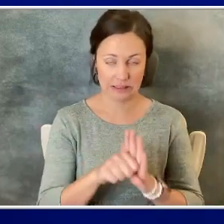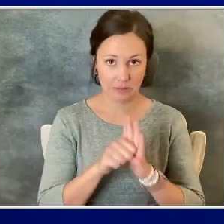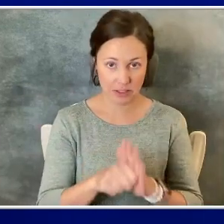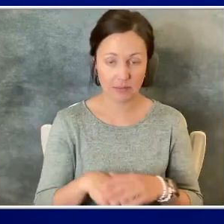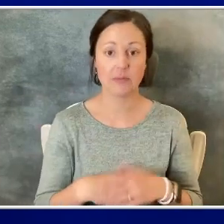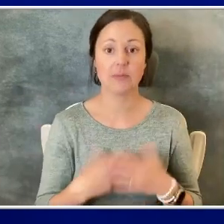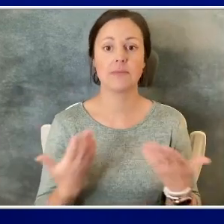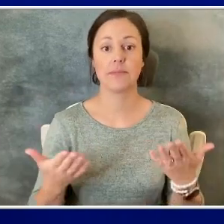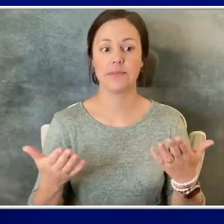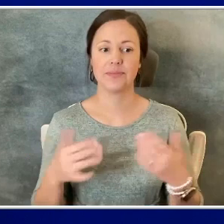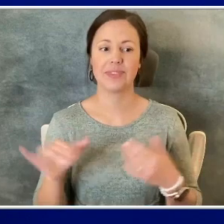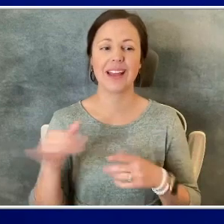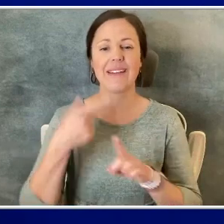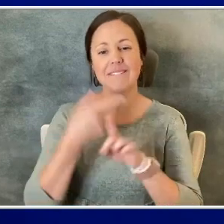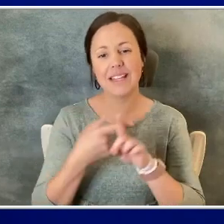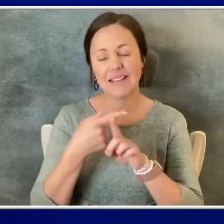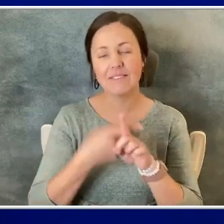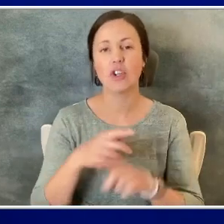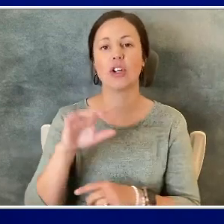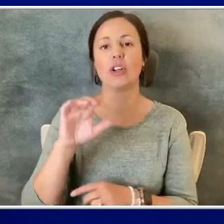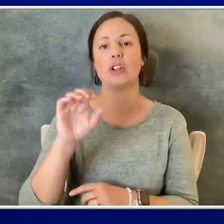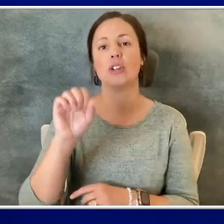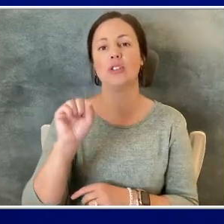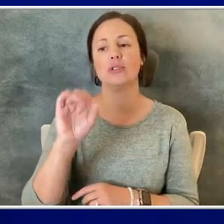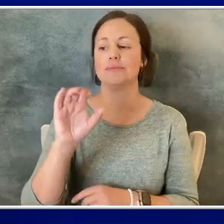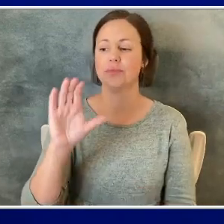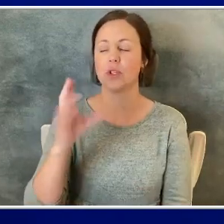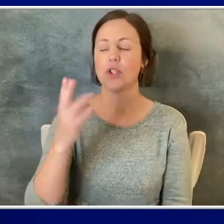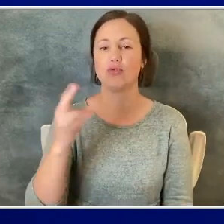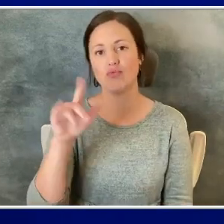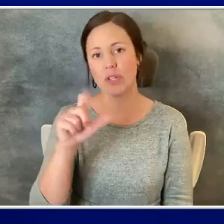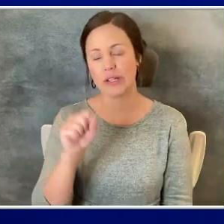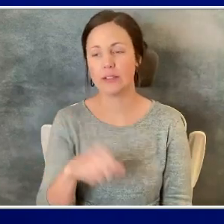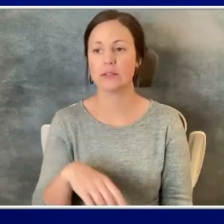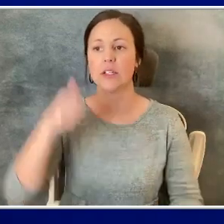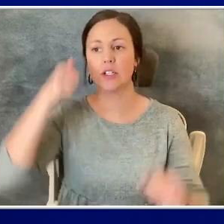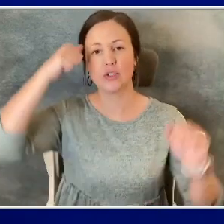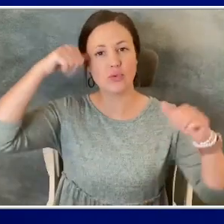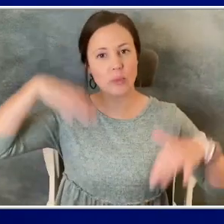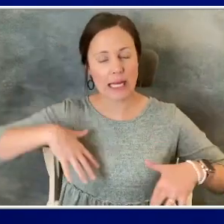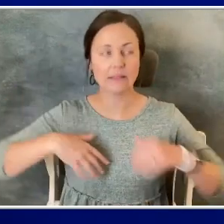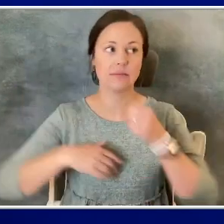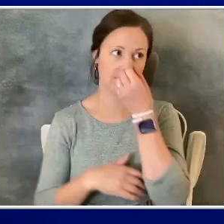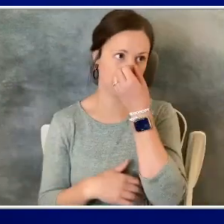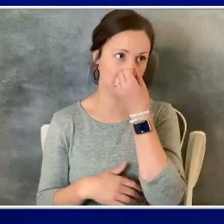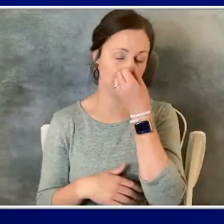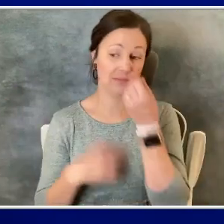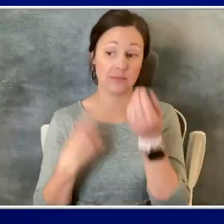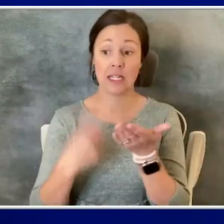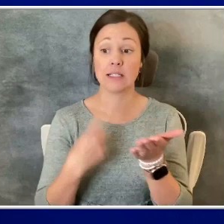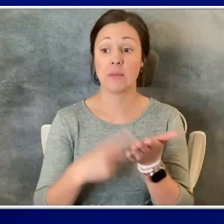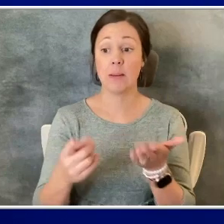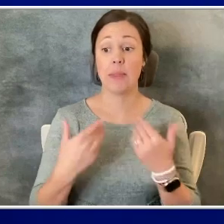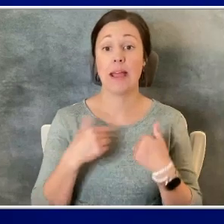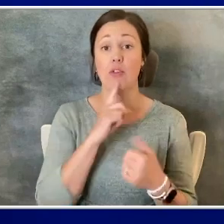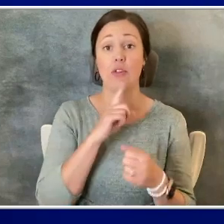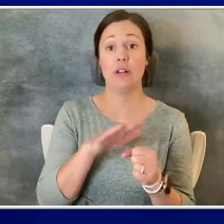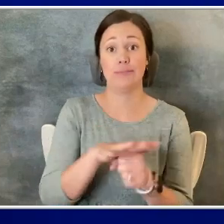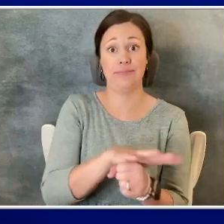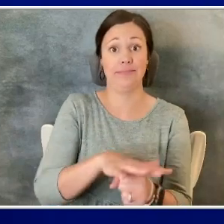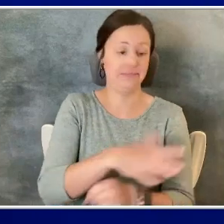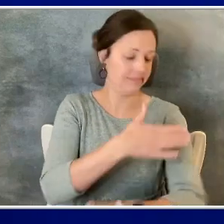like fevers, chills, sweats for a day or two after. Sometimes they had the local site reactions with pain